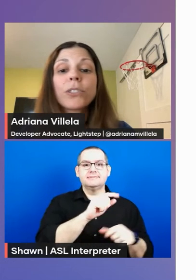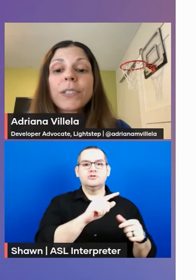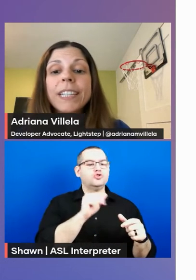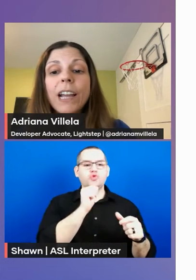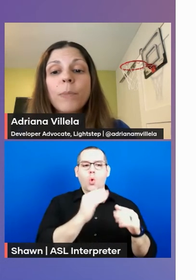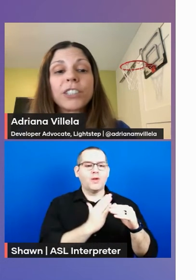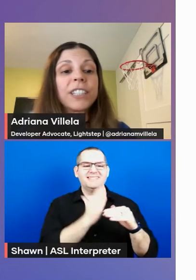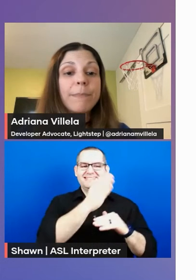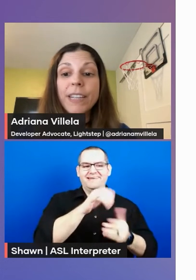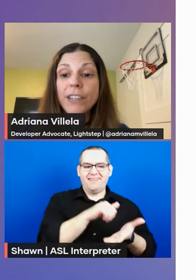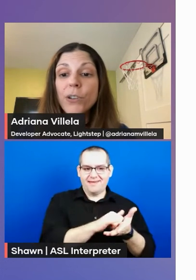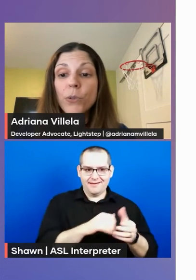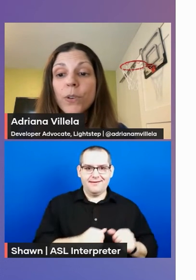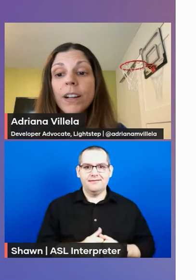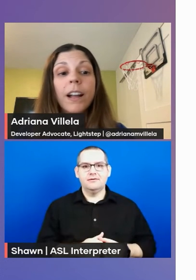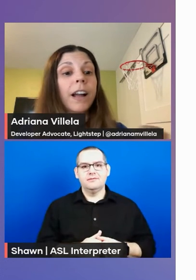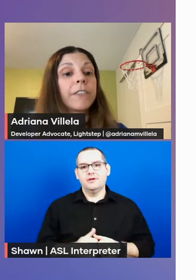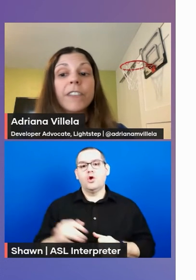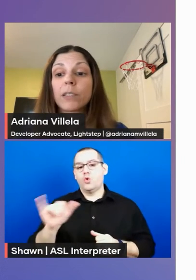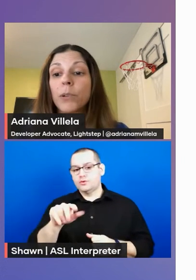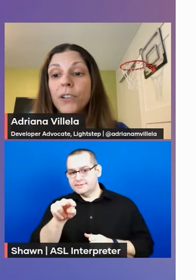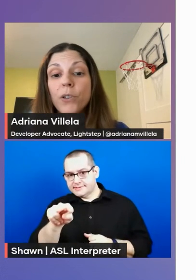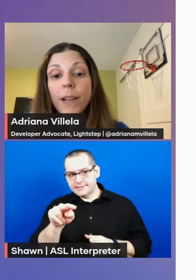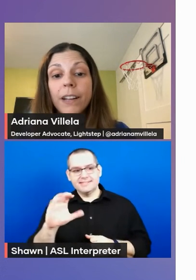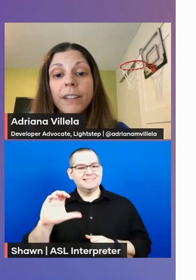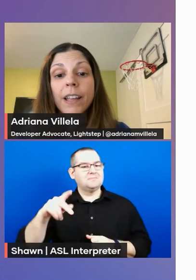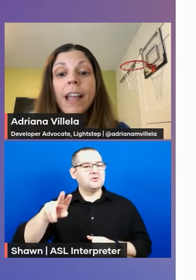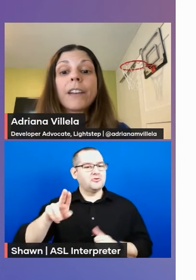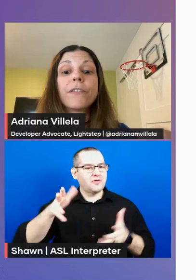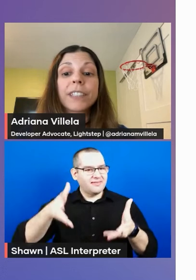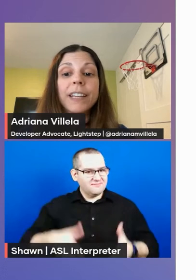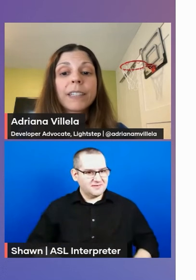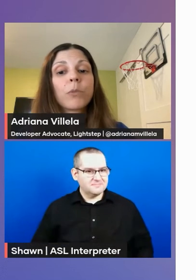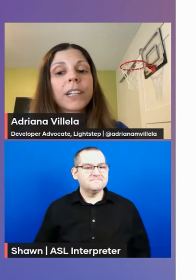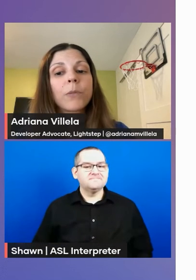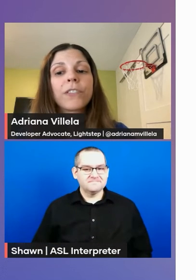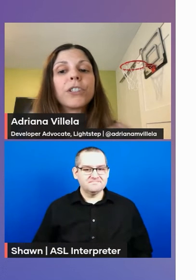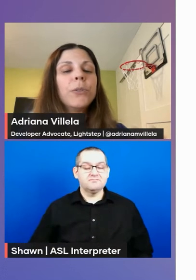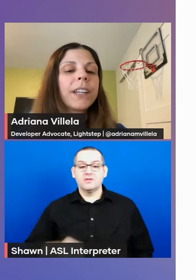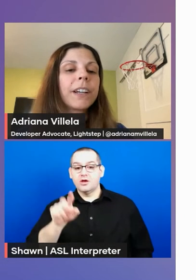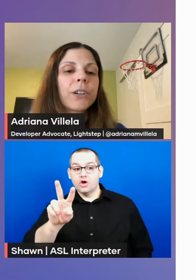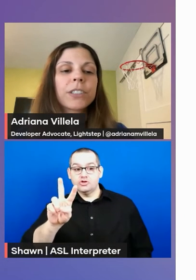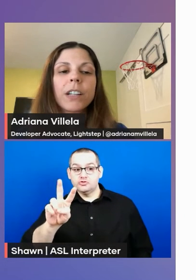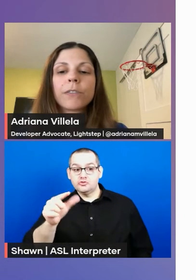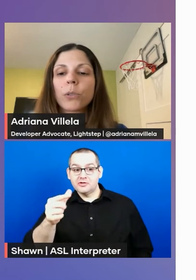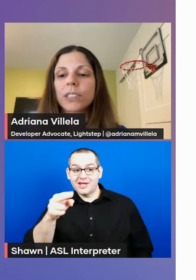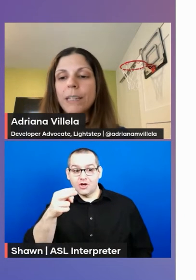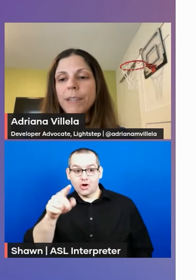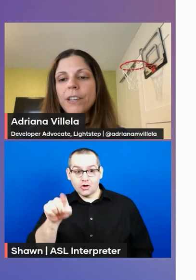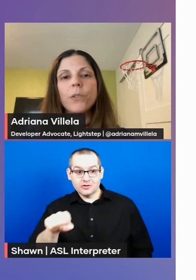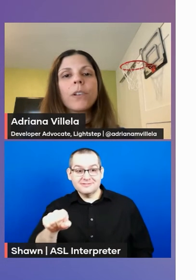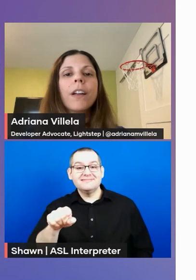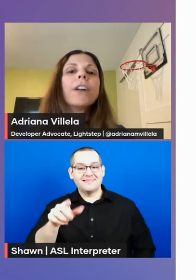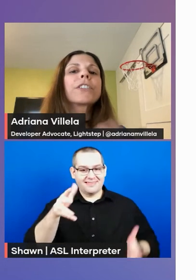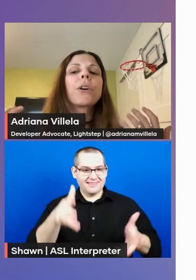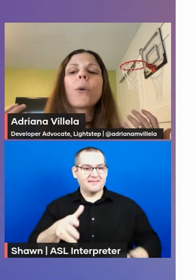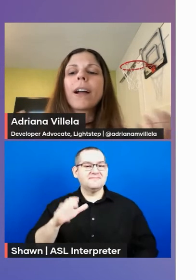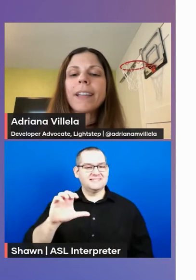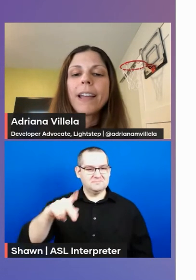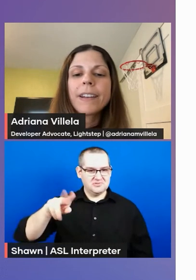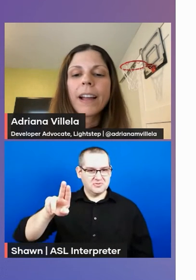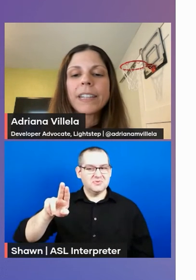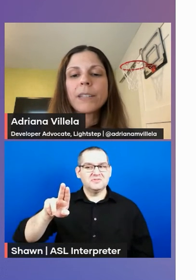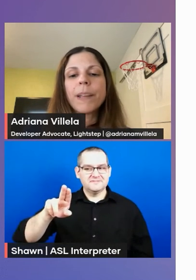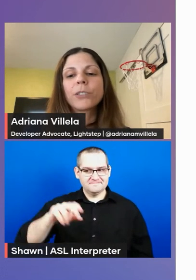can also see how much CPU I have available on Nomad. And in this case, I'm working with 2 gigahertz of total CPU.